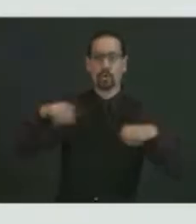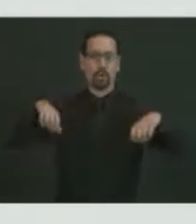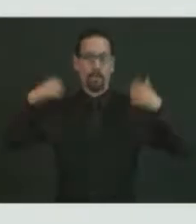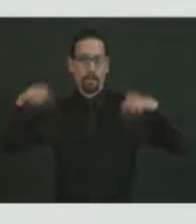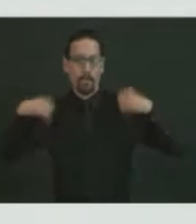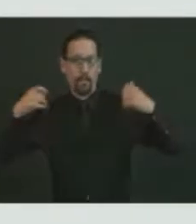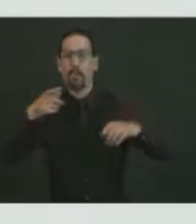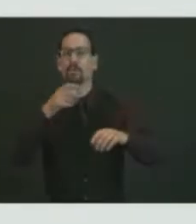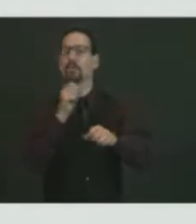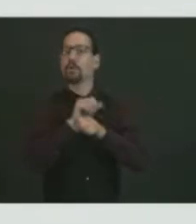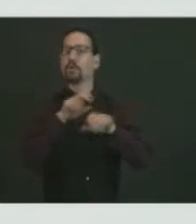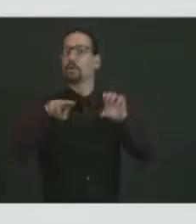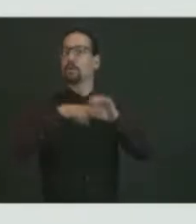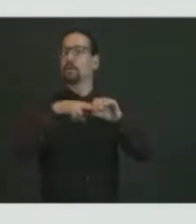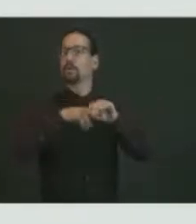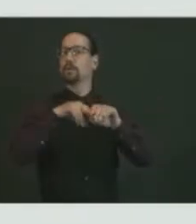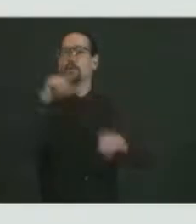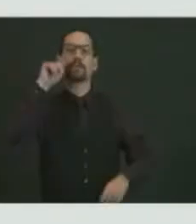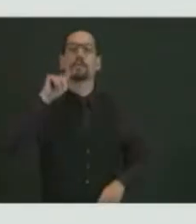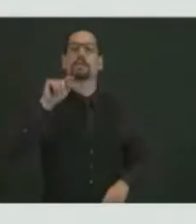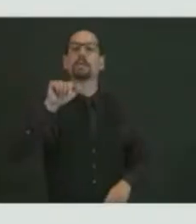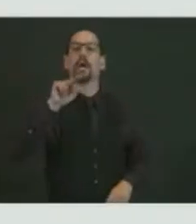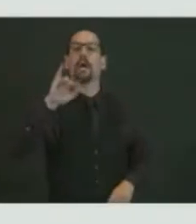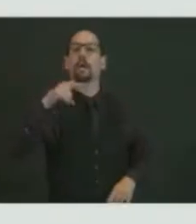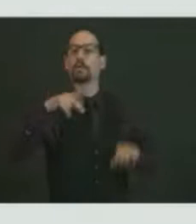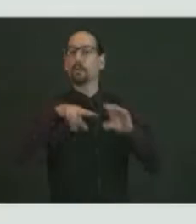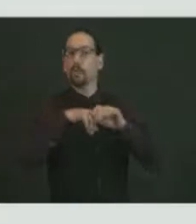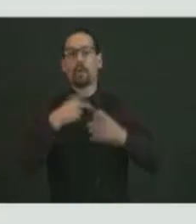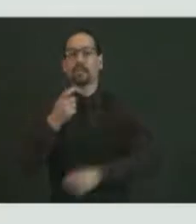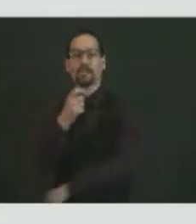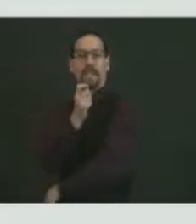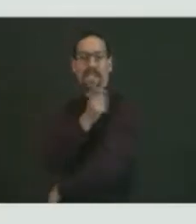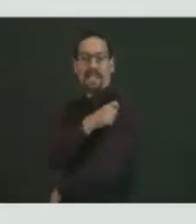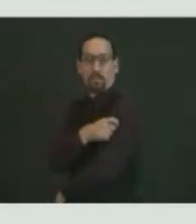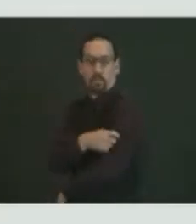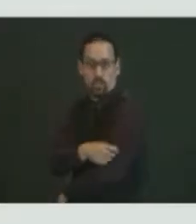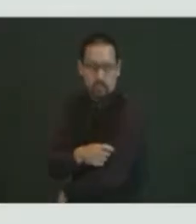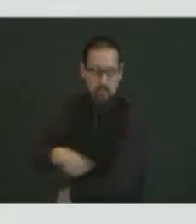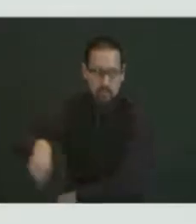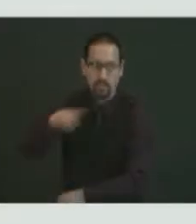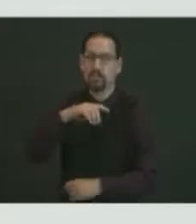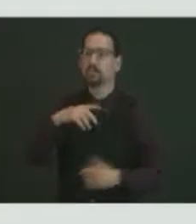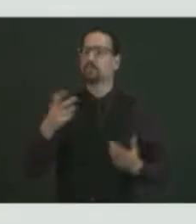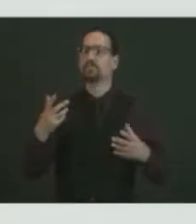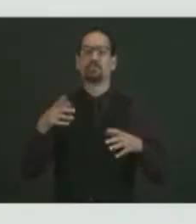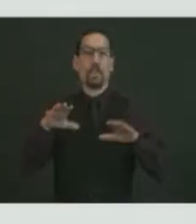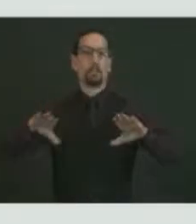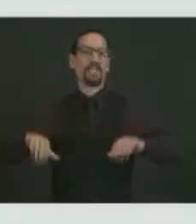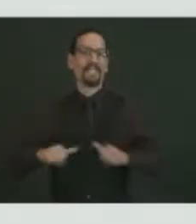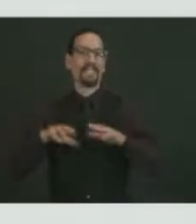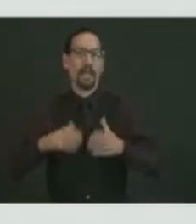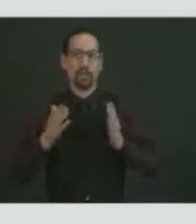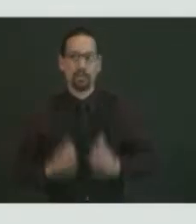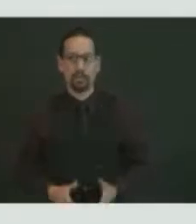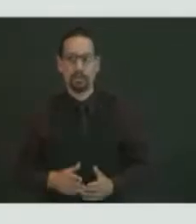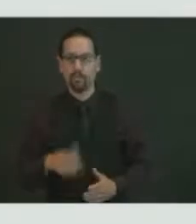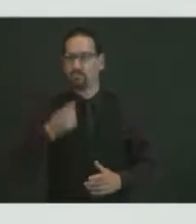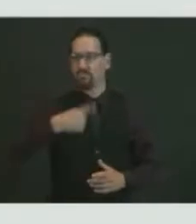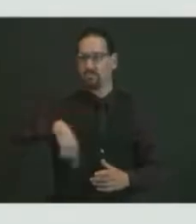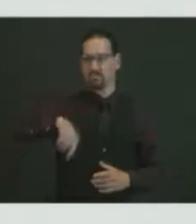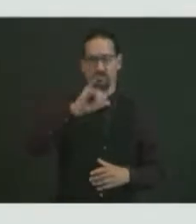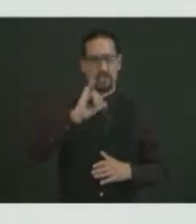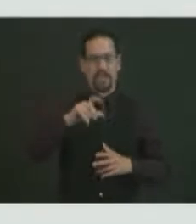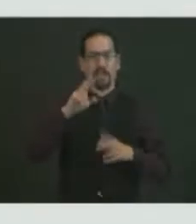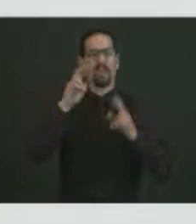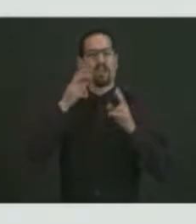salon or a tattoo parlor, massage, etc. If you work in one of these, what we call close